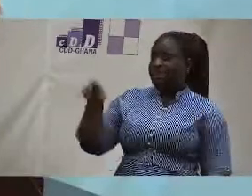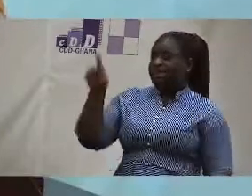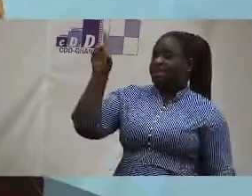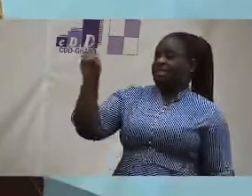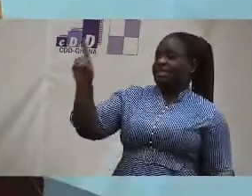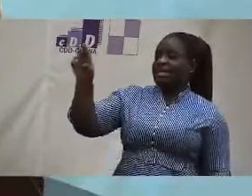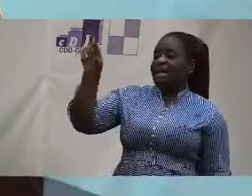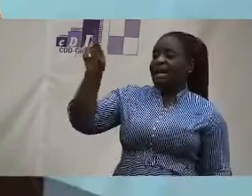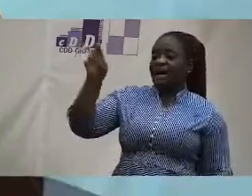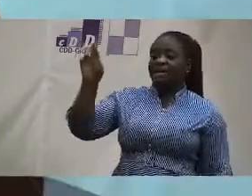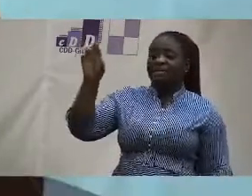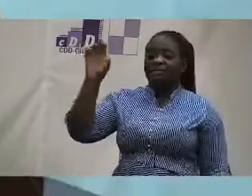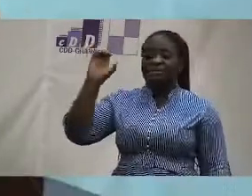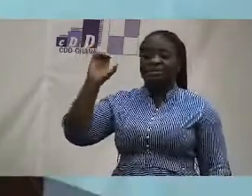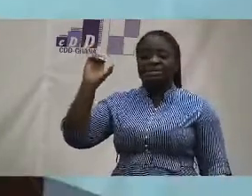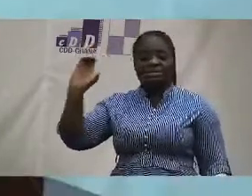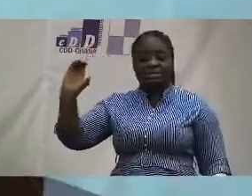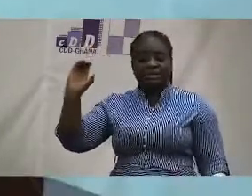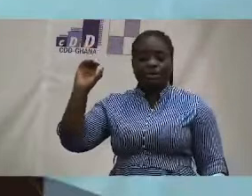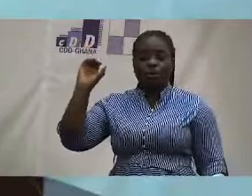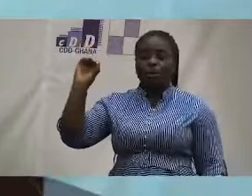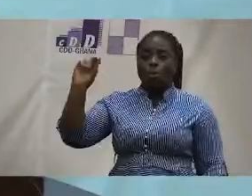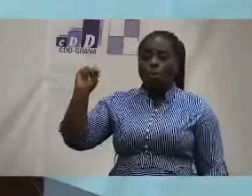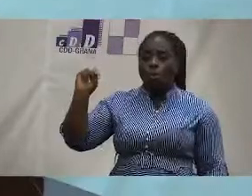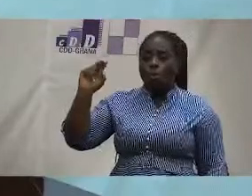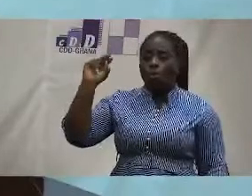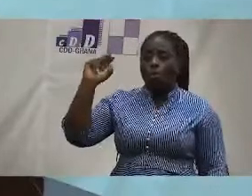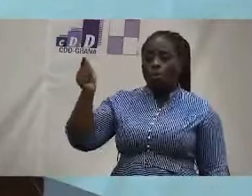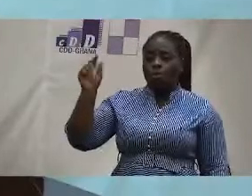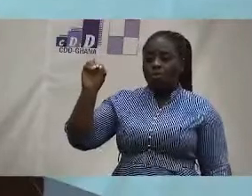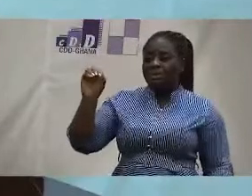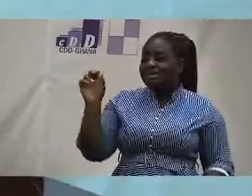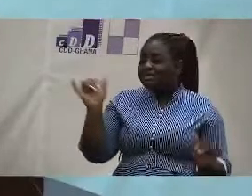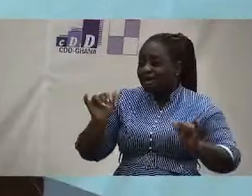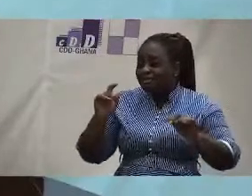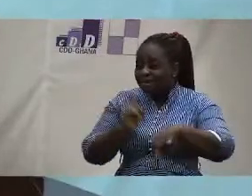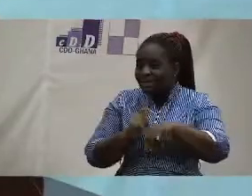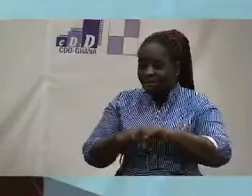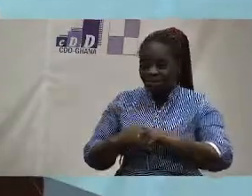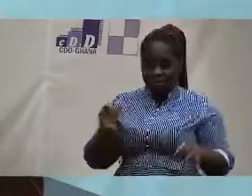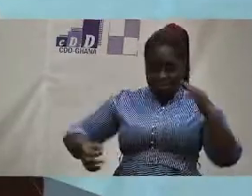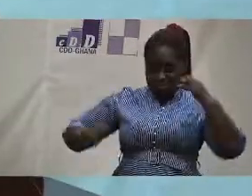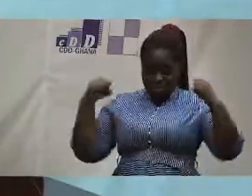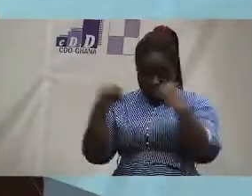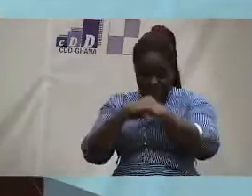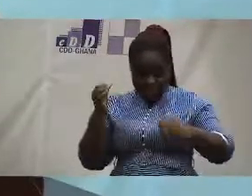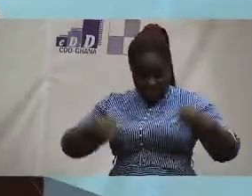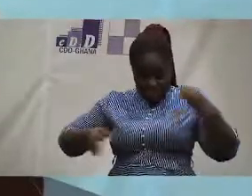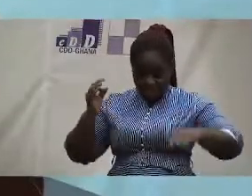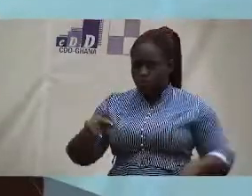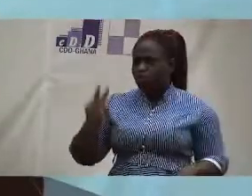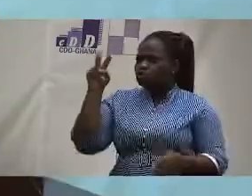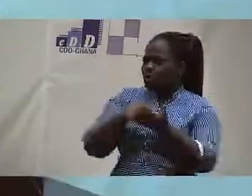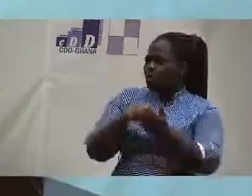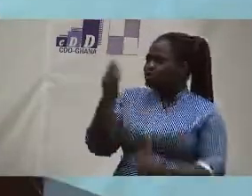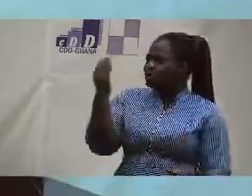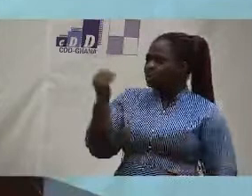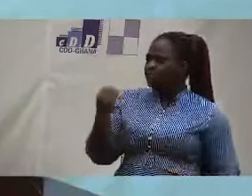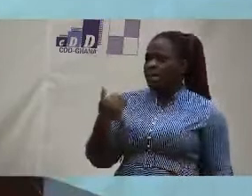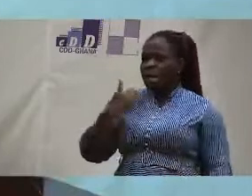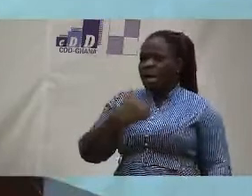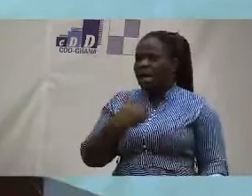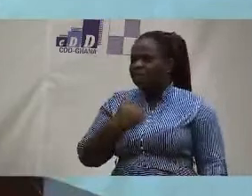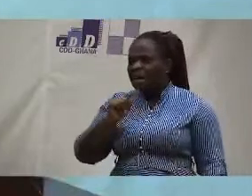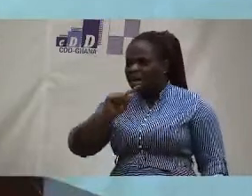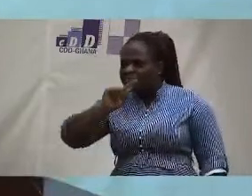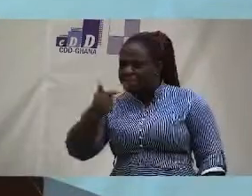Congo emerging at the same time, all in search for the fight for justice. In 2014, we had Ballet